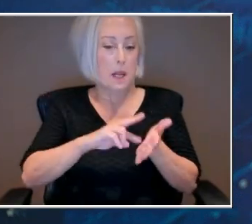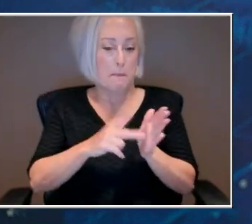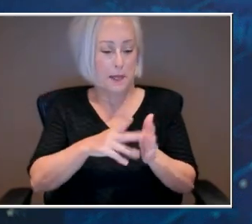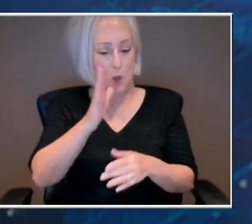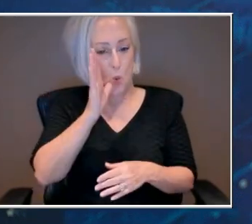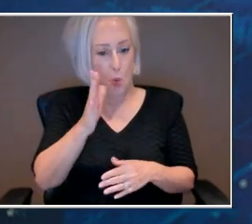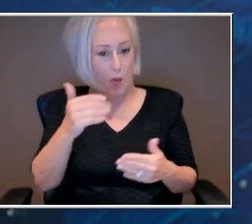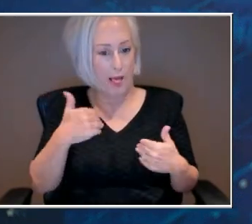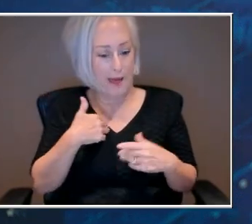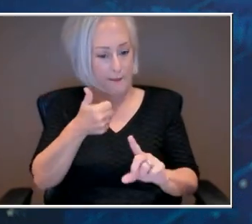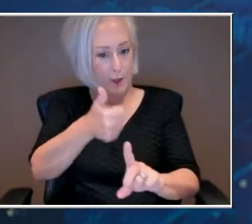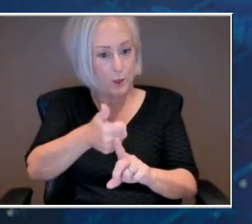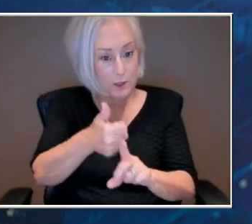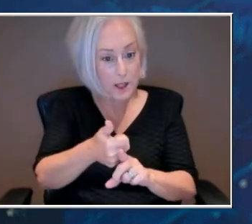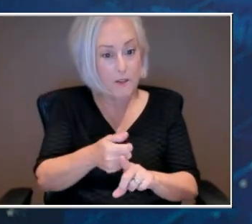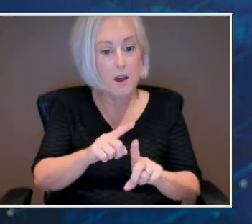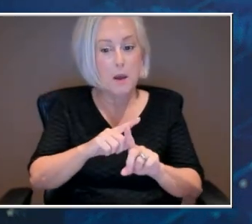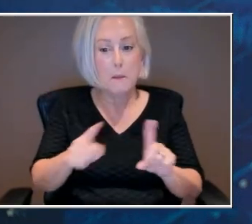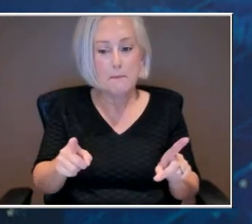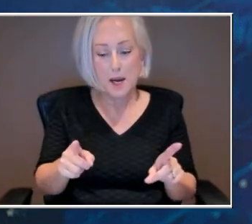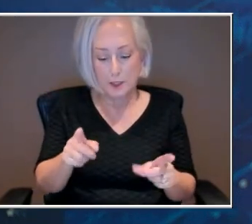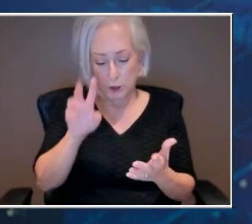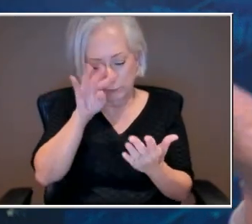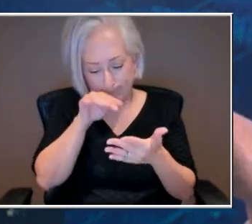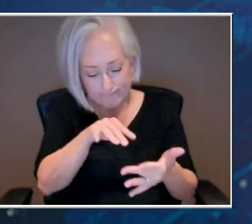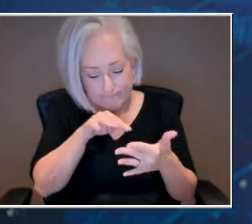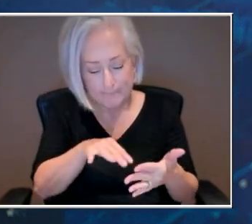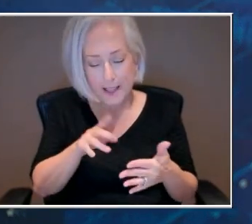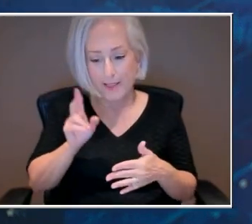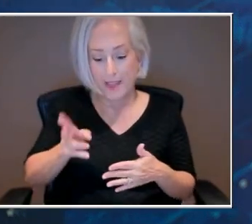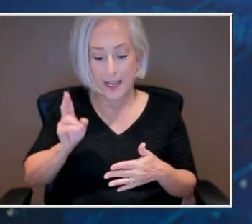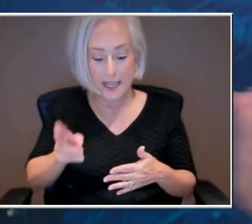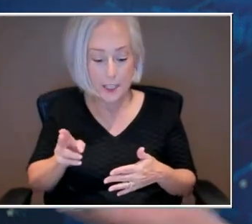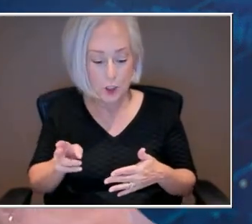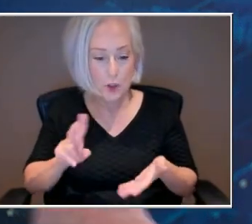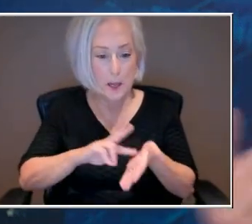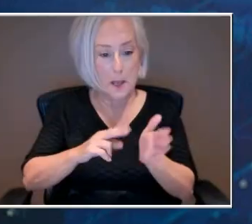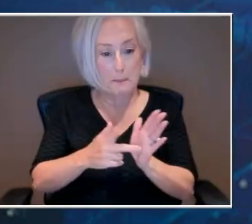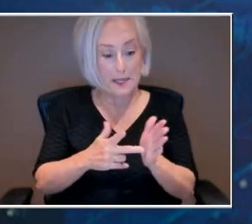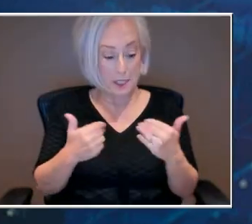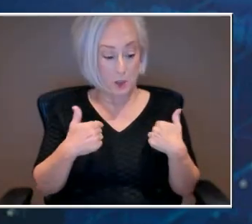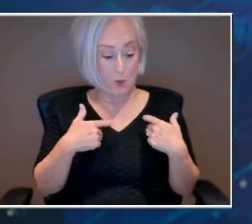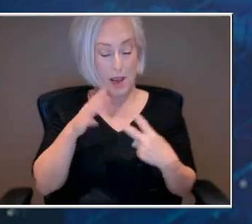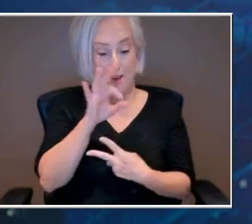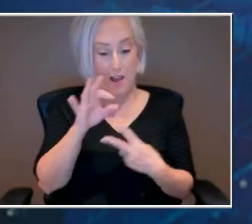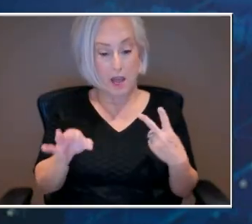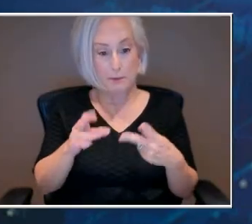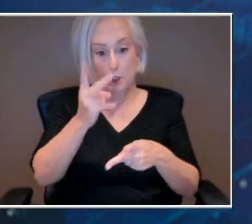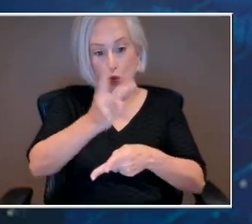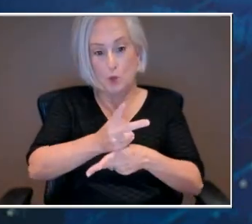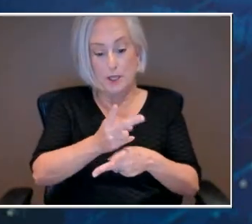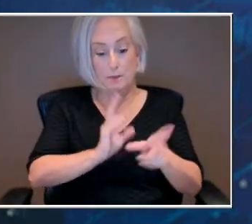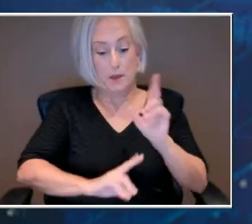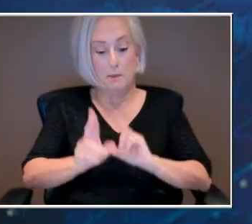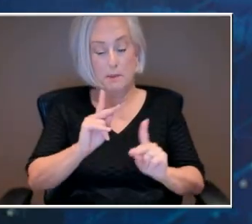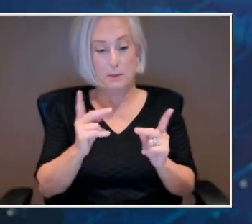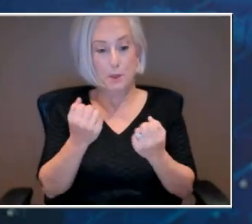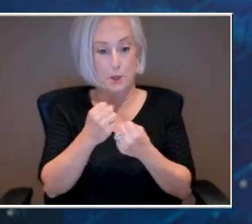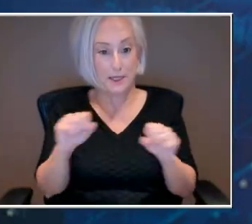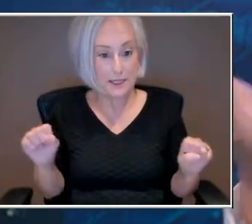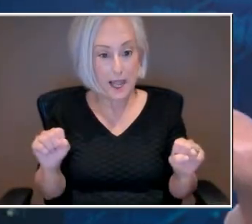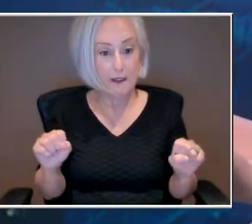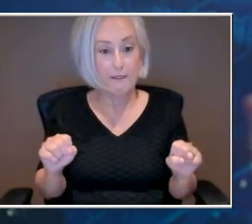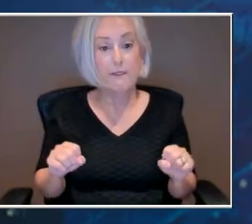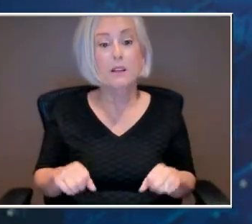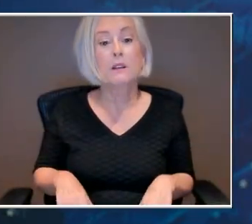really how we can have options to keep people safe, right? So we know in medicine some of the red flags where we might